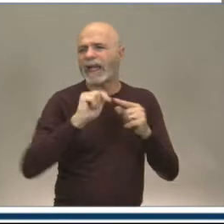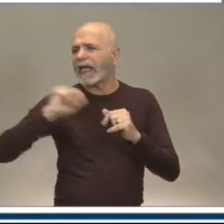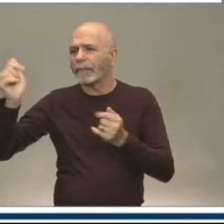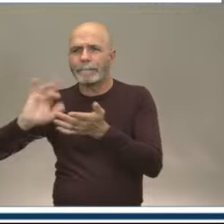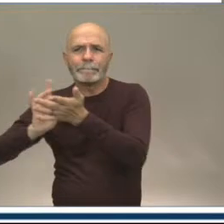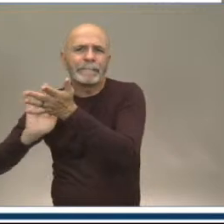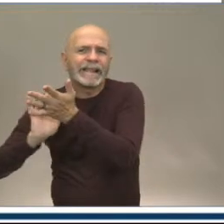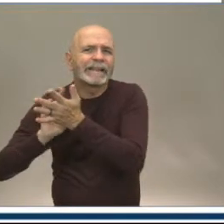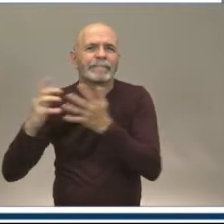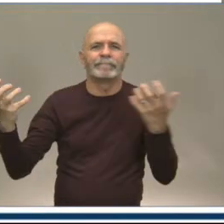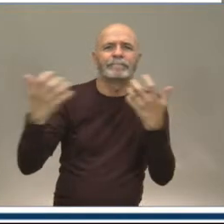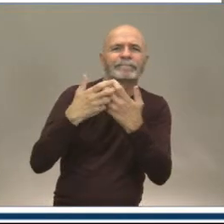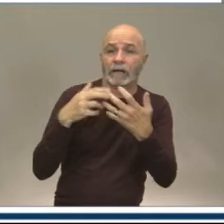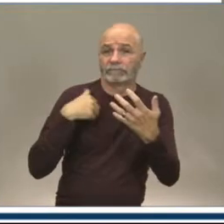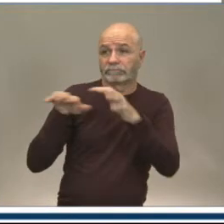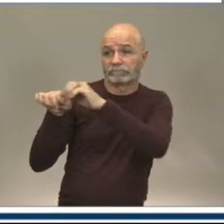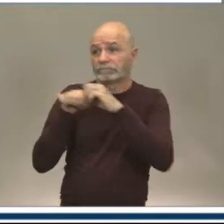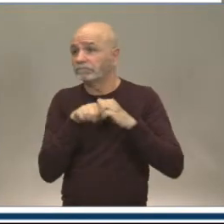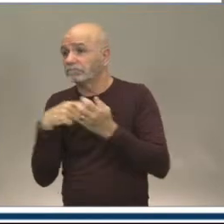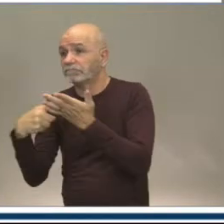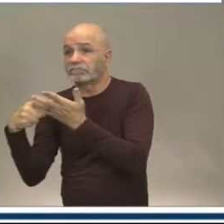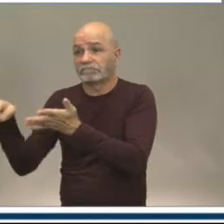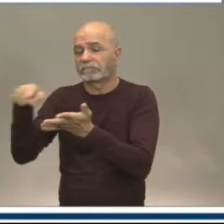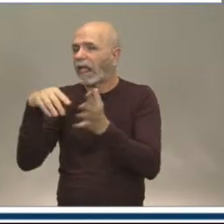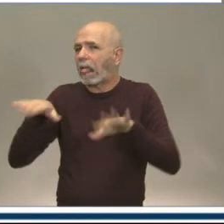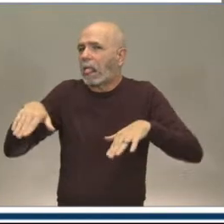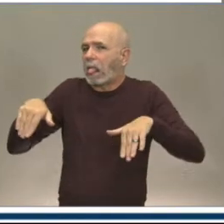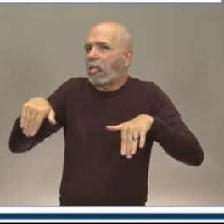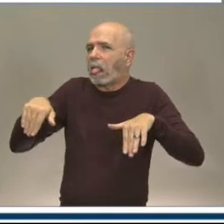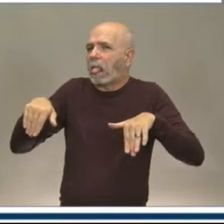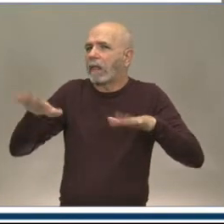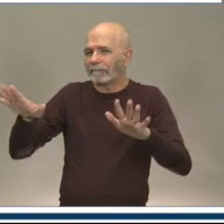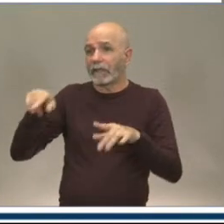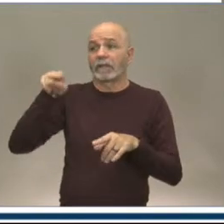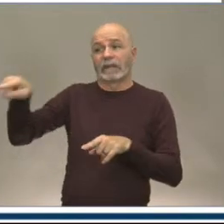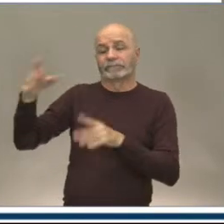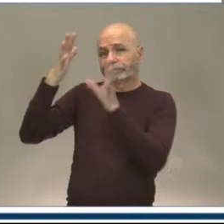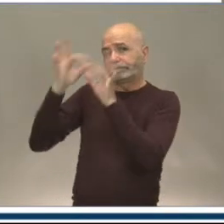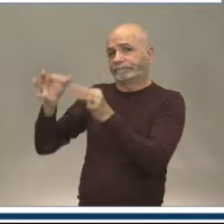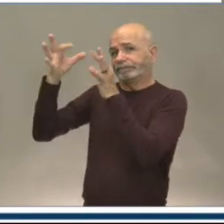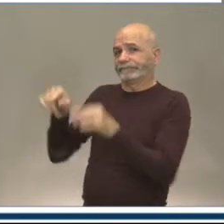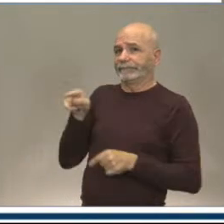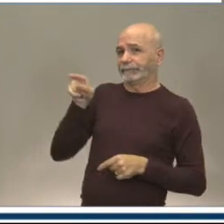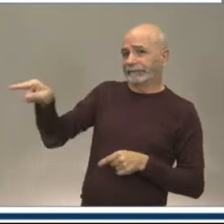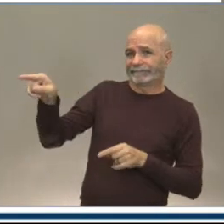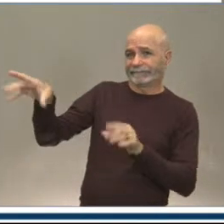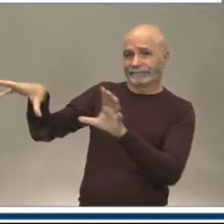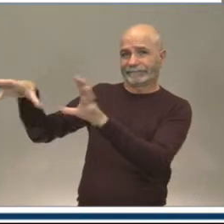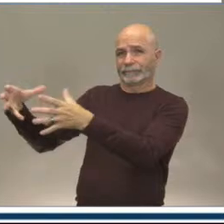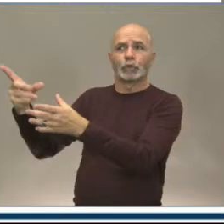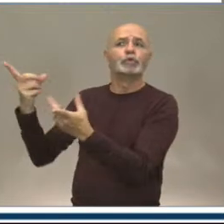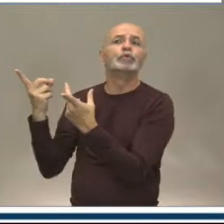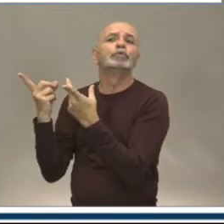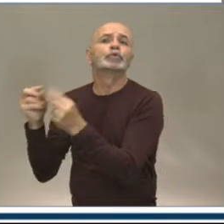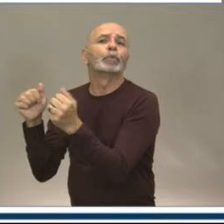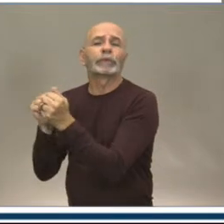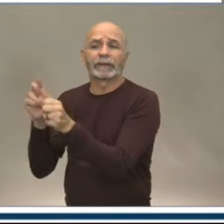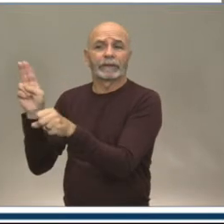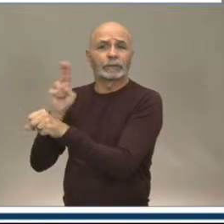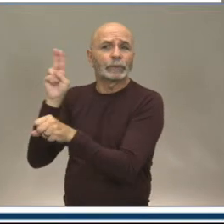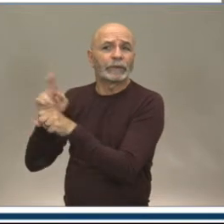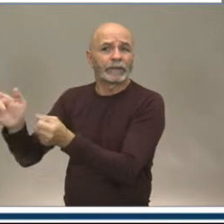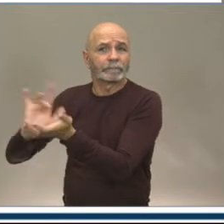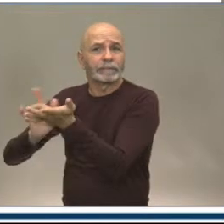them of their making the evidence-based decisions around what treatment modalities